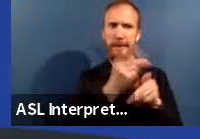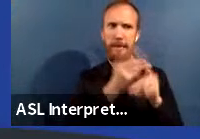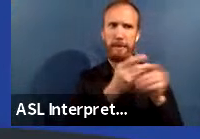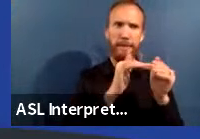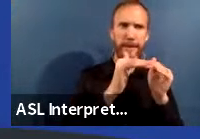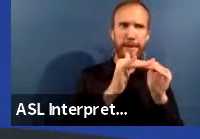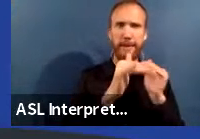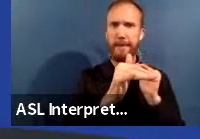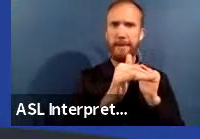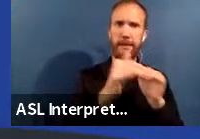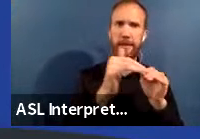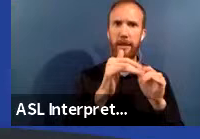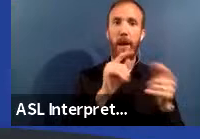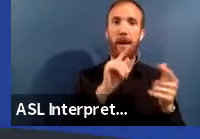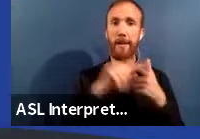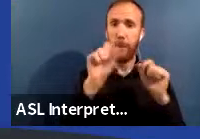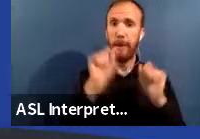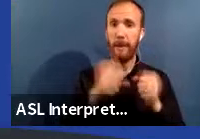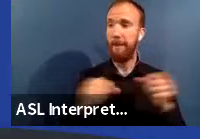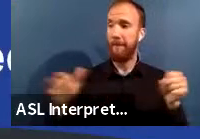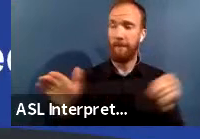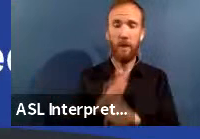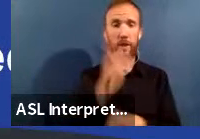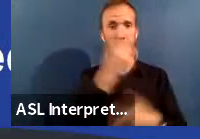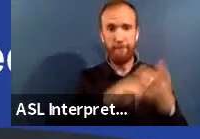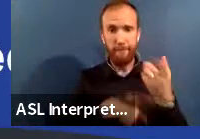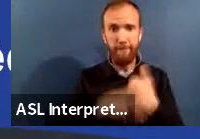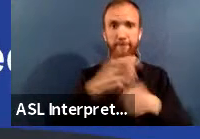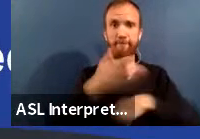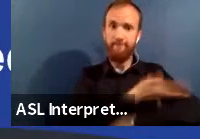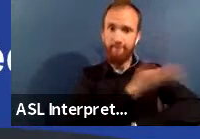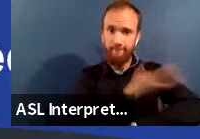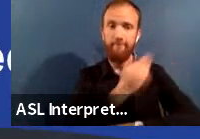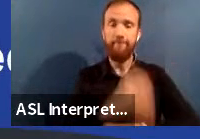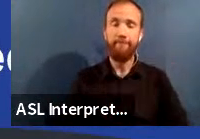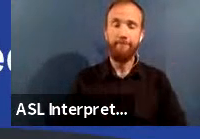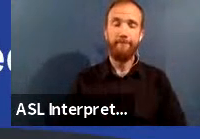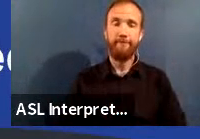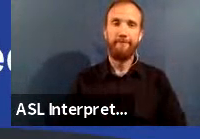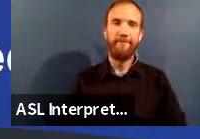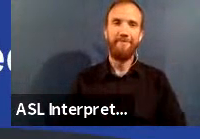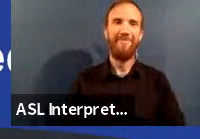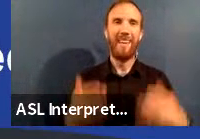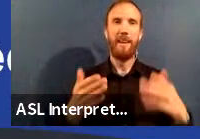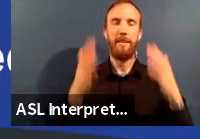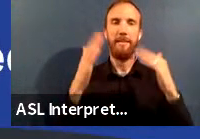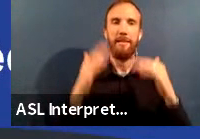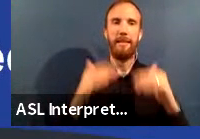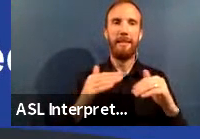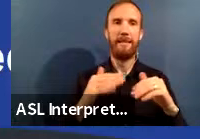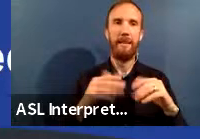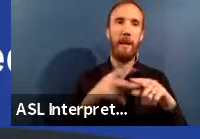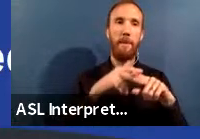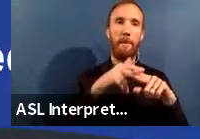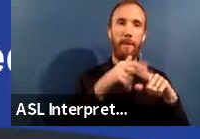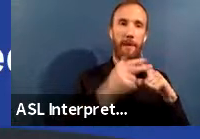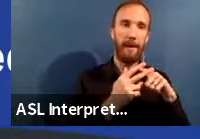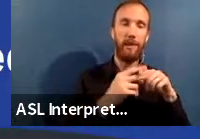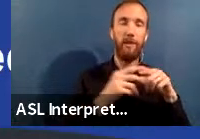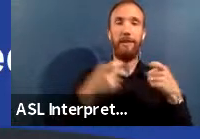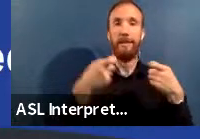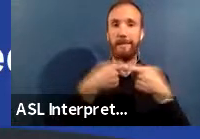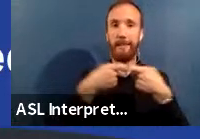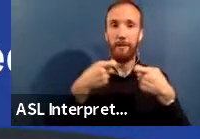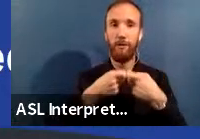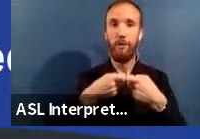impact on our students, staff in the classrooms. The next category, mechanical, electrical, and plumbing